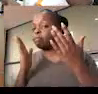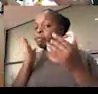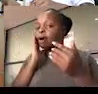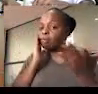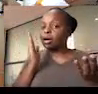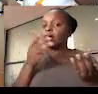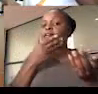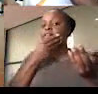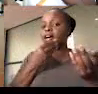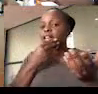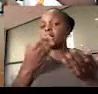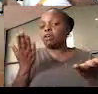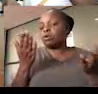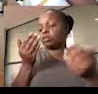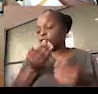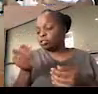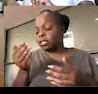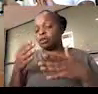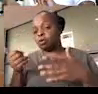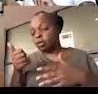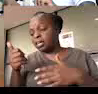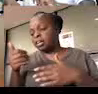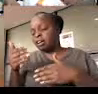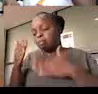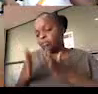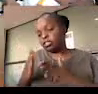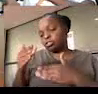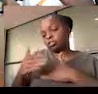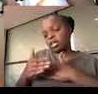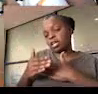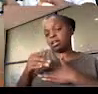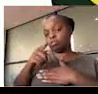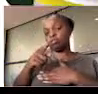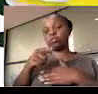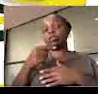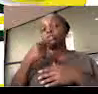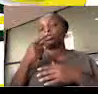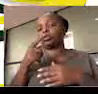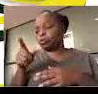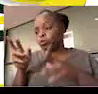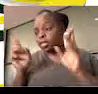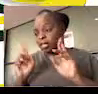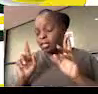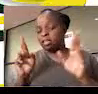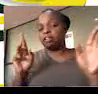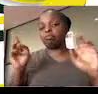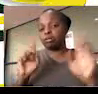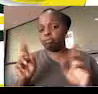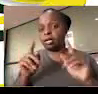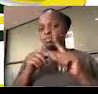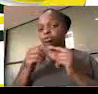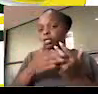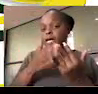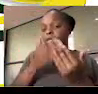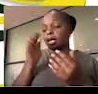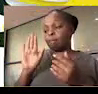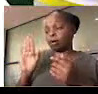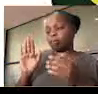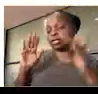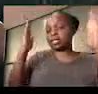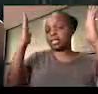www.kupakenya.com. Also go to the Google App Store and download the app and see every single